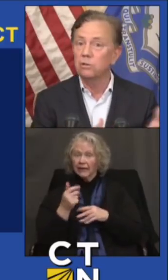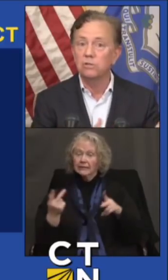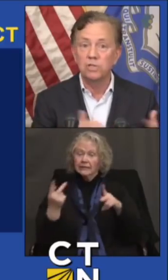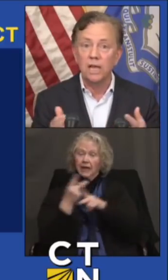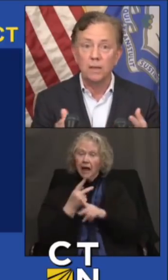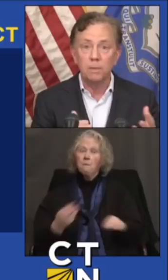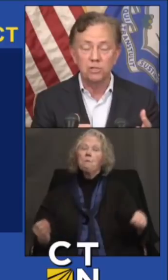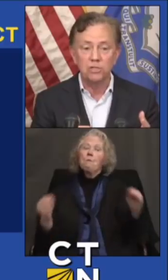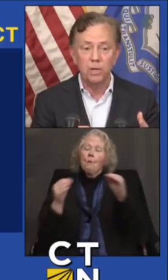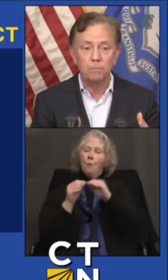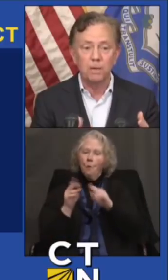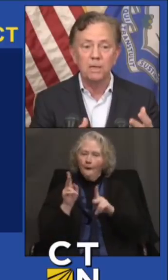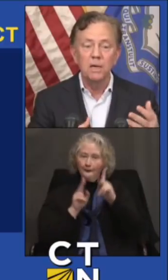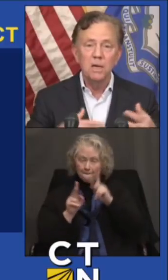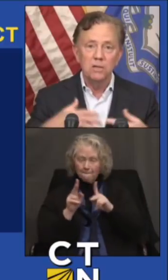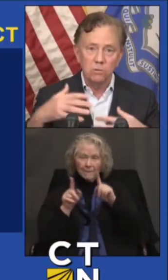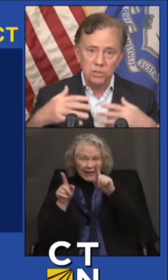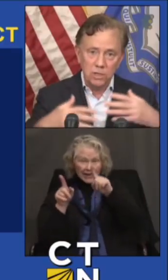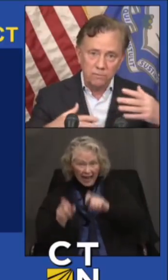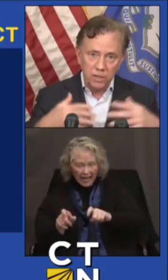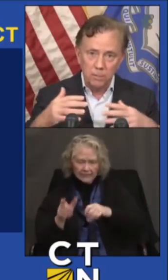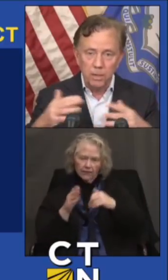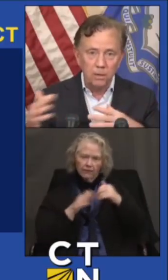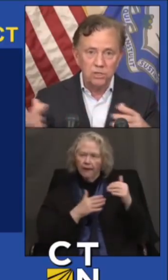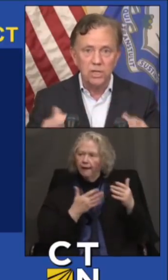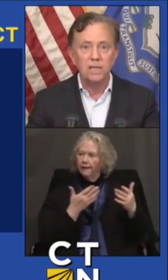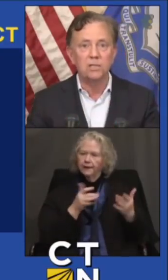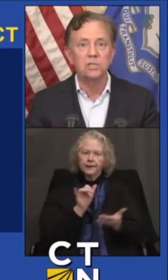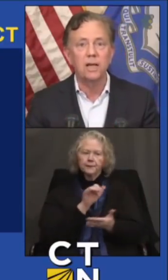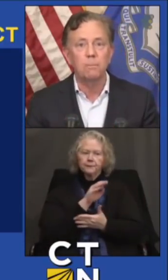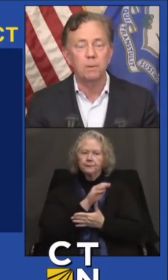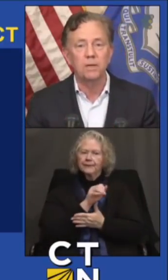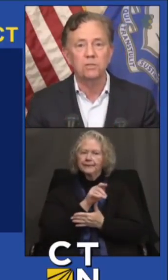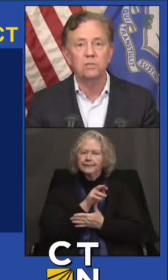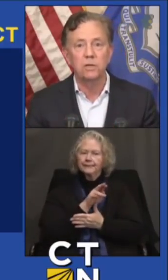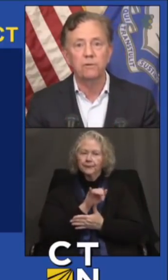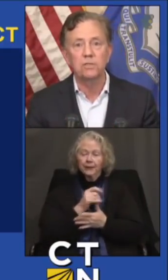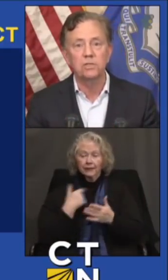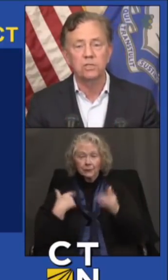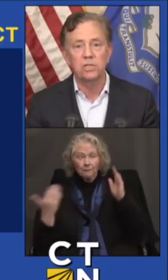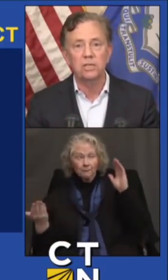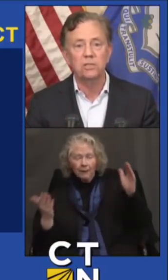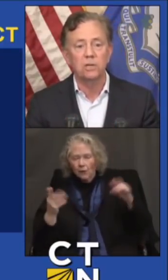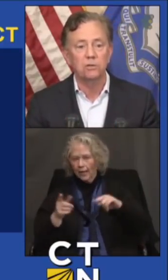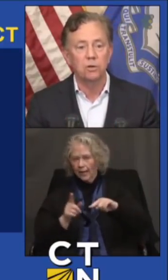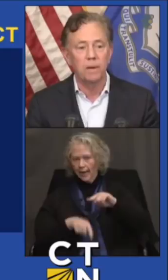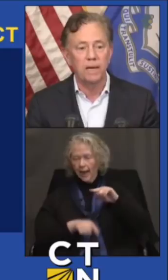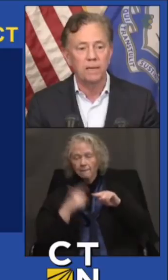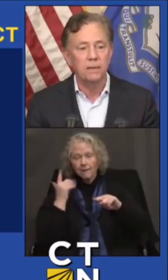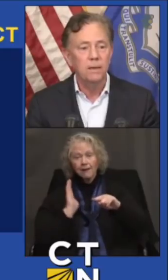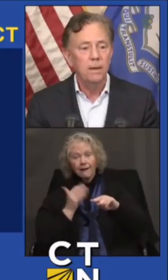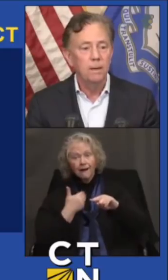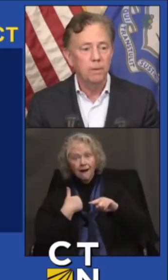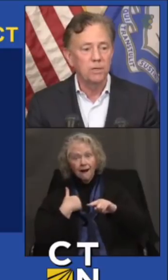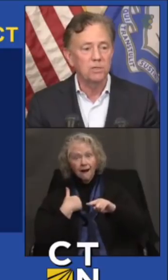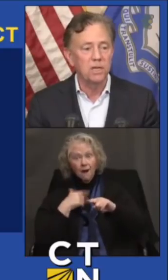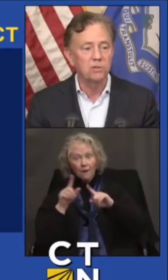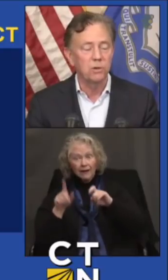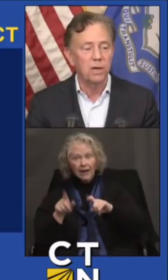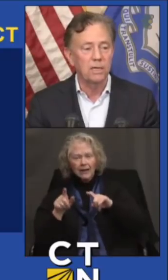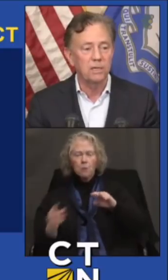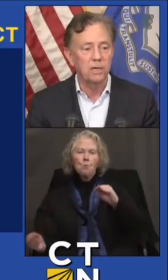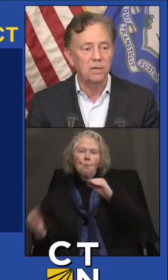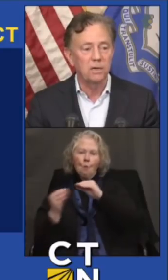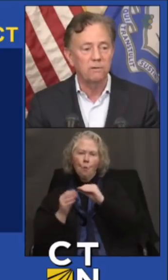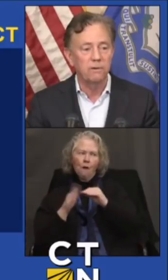as they do, say, in Mississippi. So it's tough to compare state to state because the differences in testing are dramatic. But it just gives